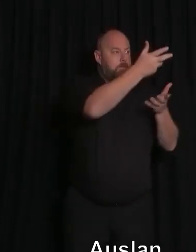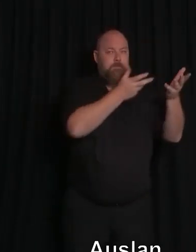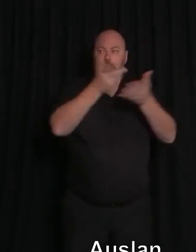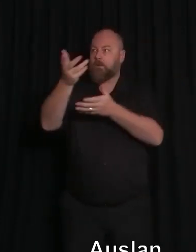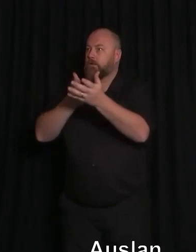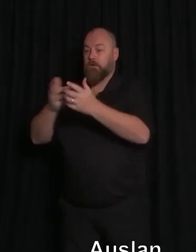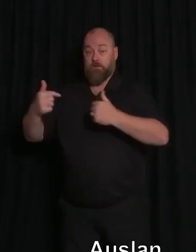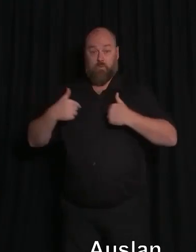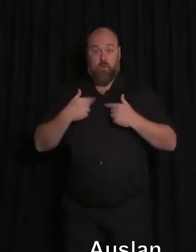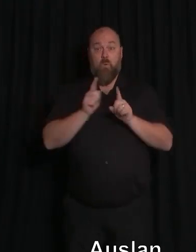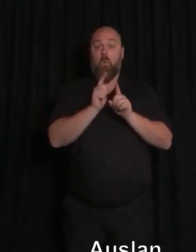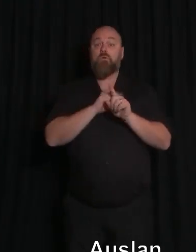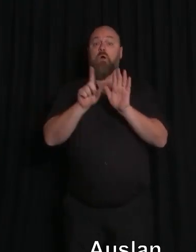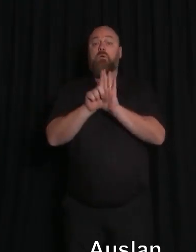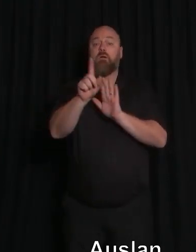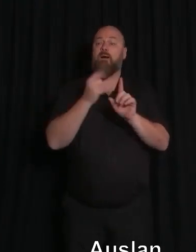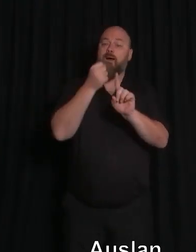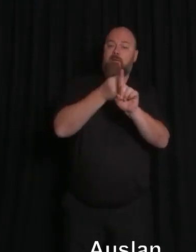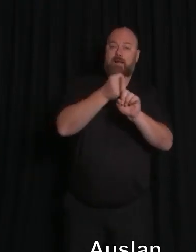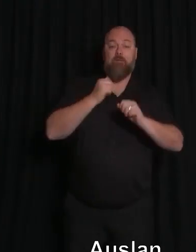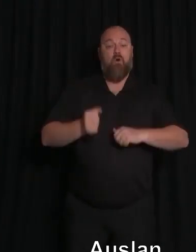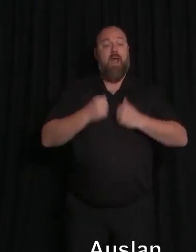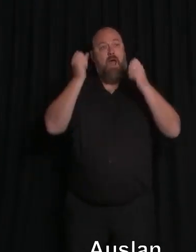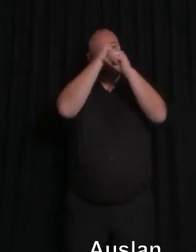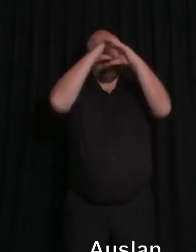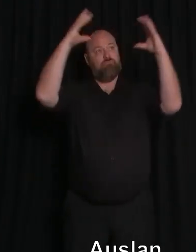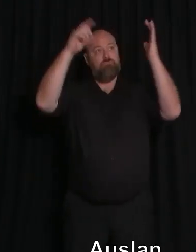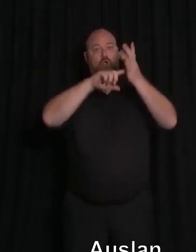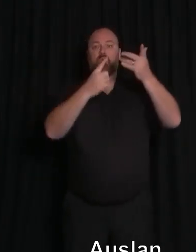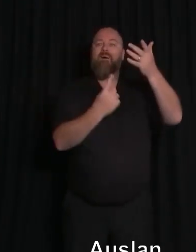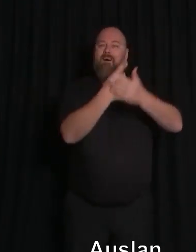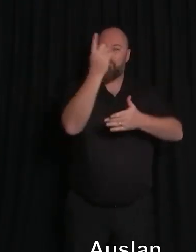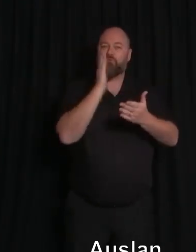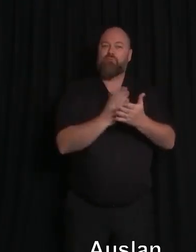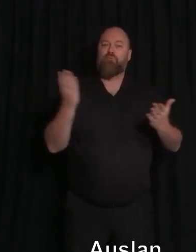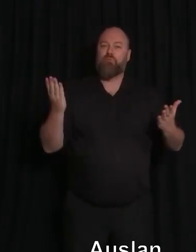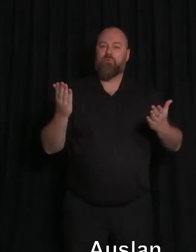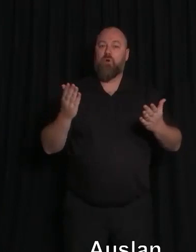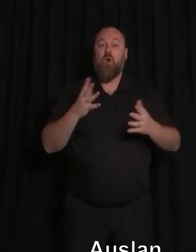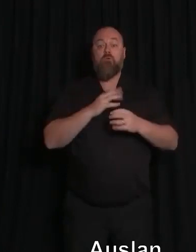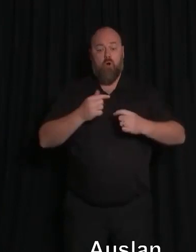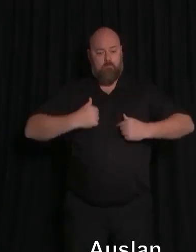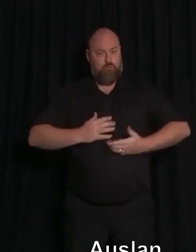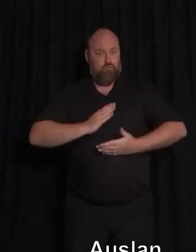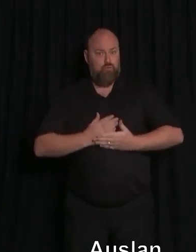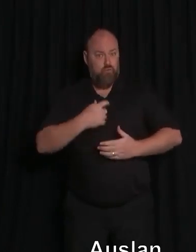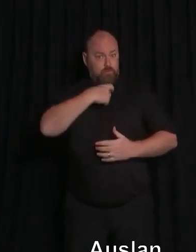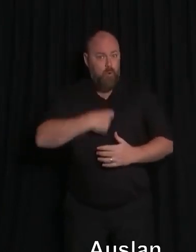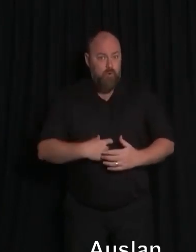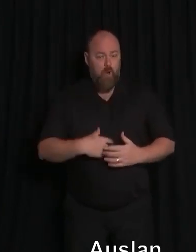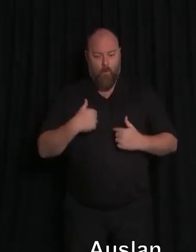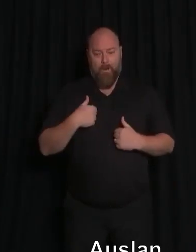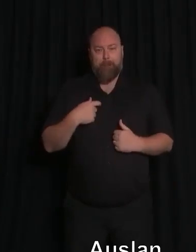to advocate for our dreams and our aspirations from a base of authenticity as a member of our